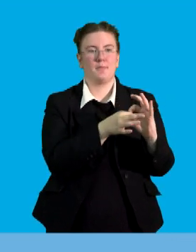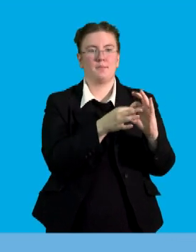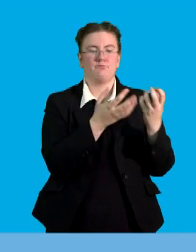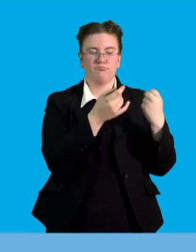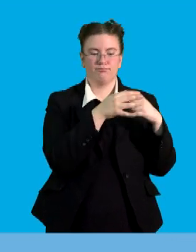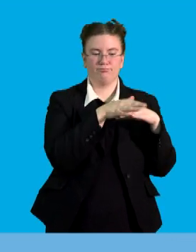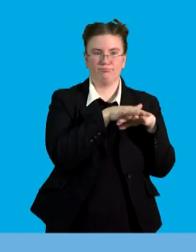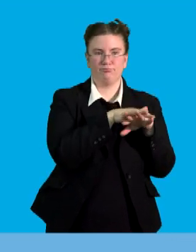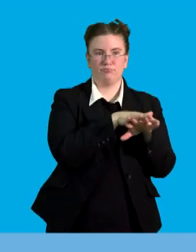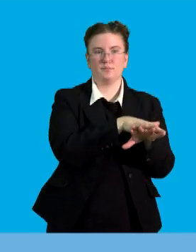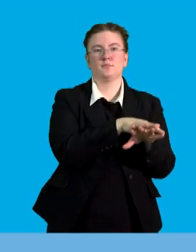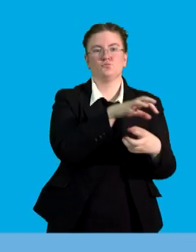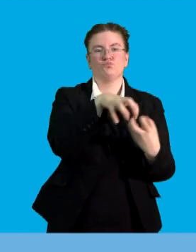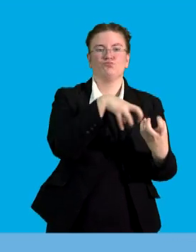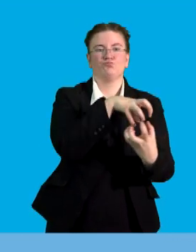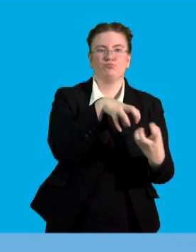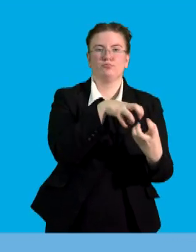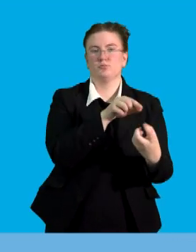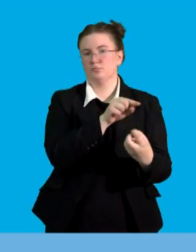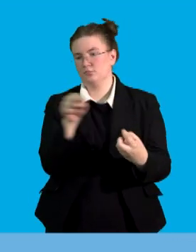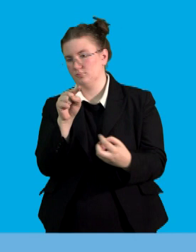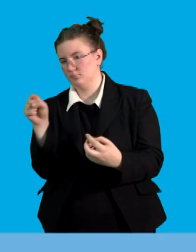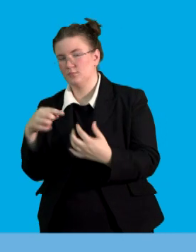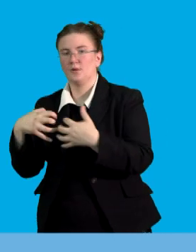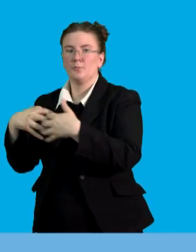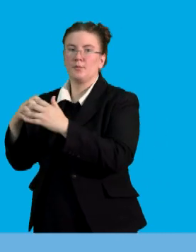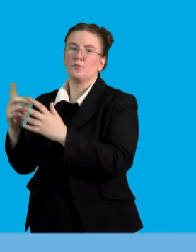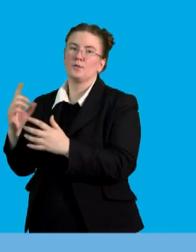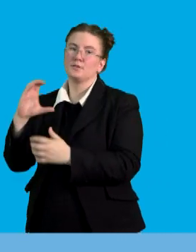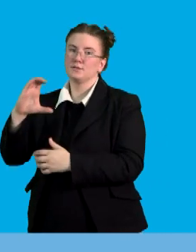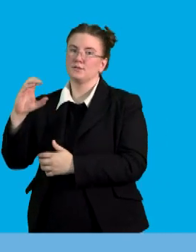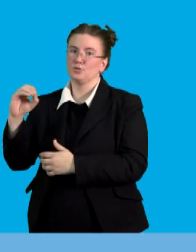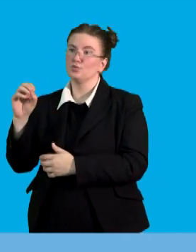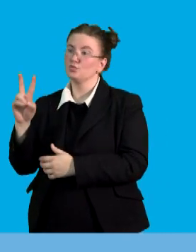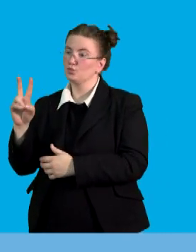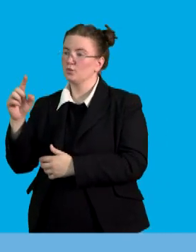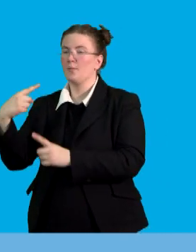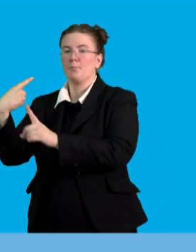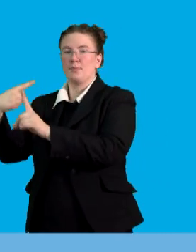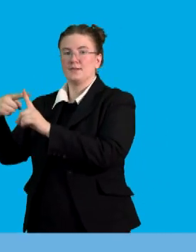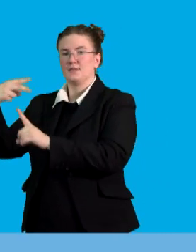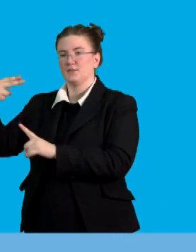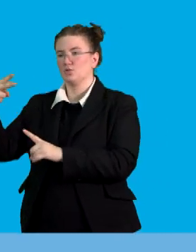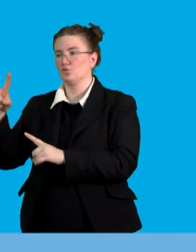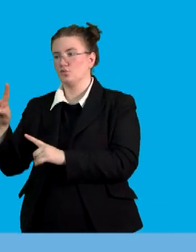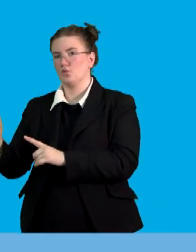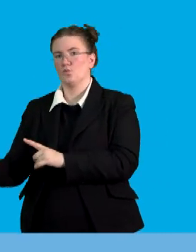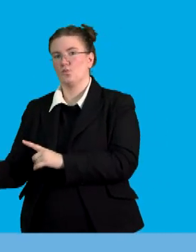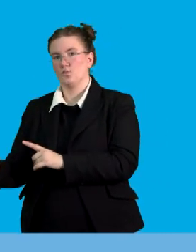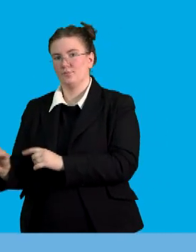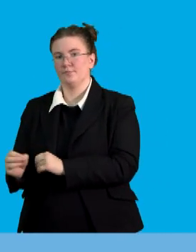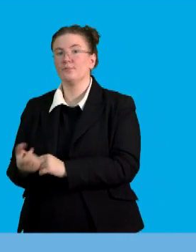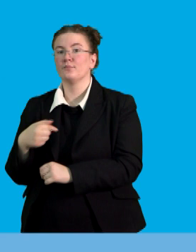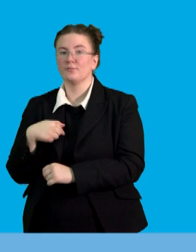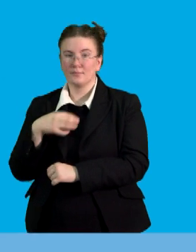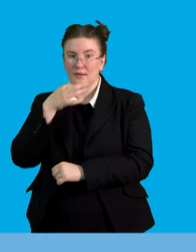react together to form, hence our arrow now, to form the CO2 and the H2O. We said that on top of